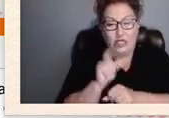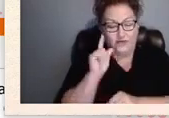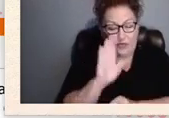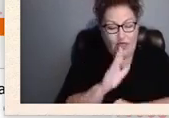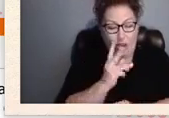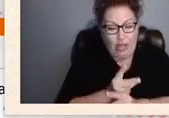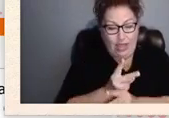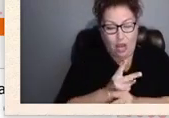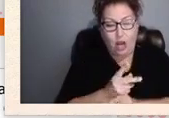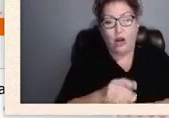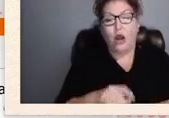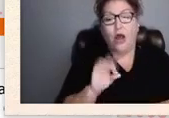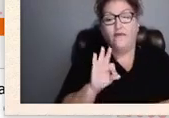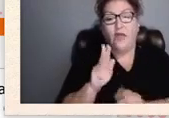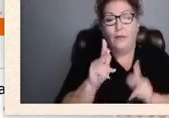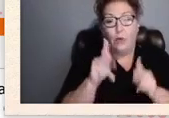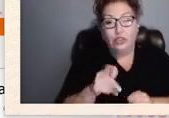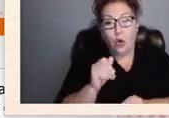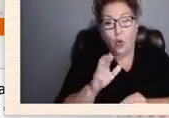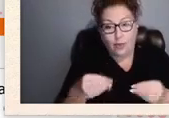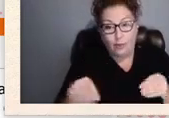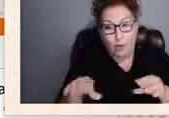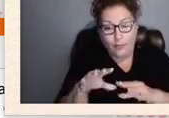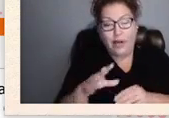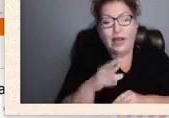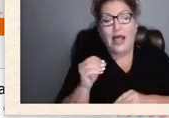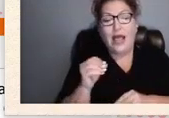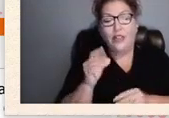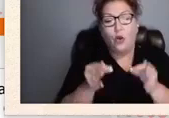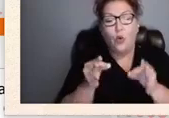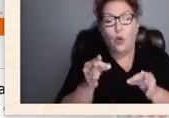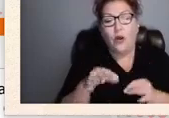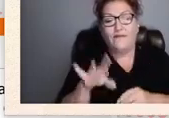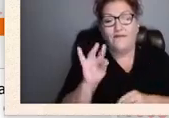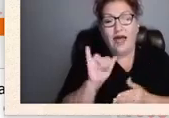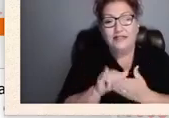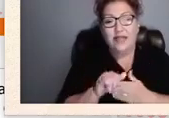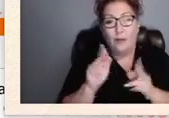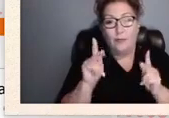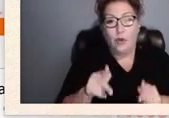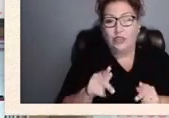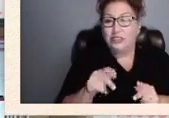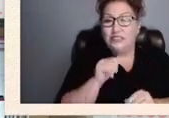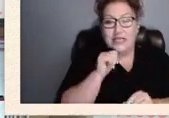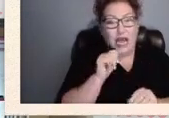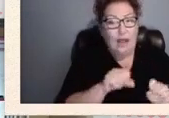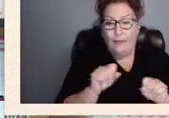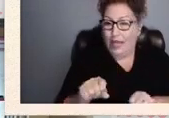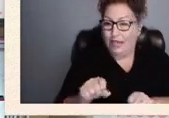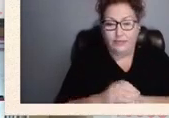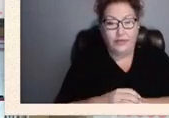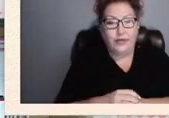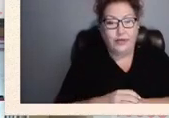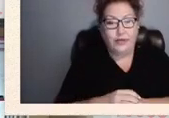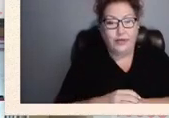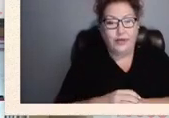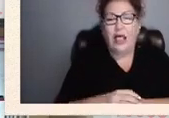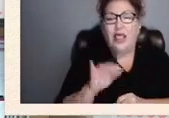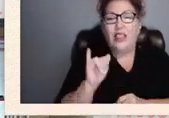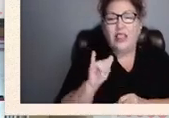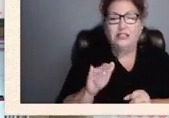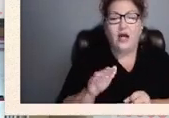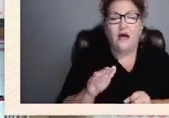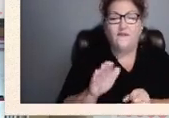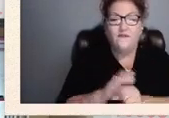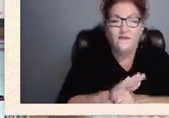person or their property, and the court finds and rules that that person is totally incapacitated. This is known as a full or plenary